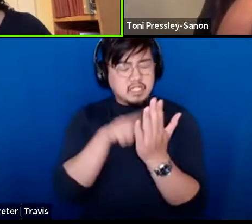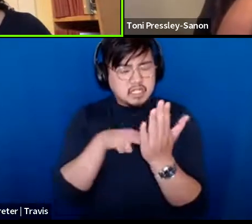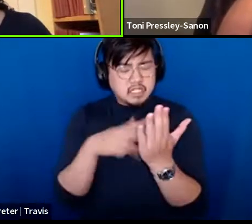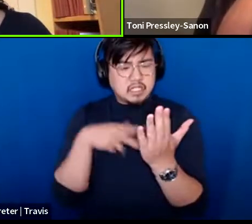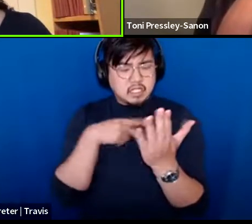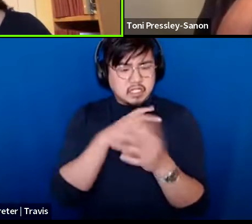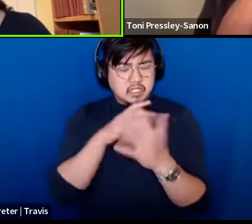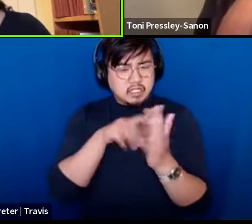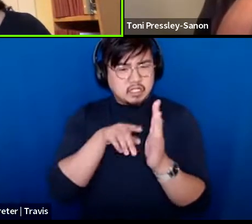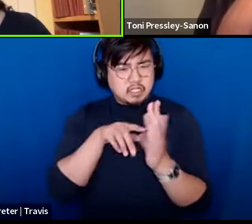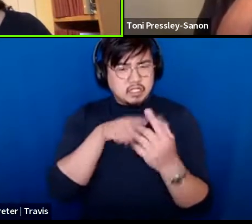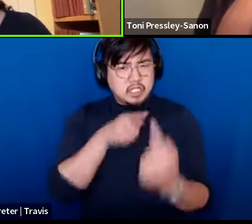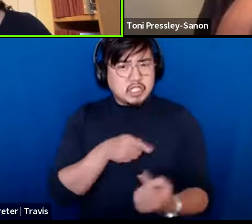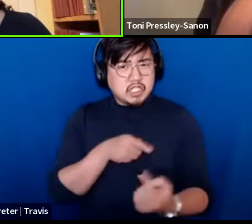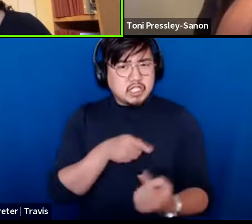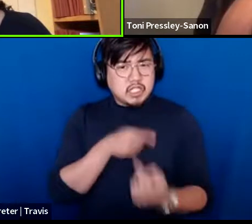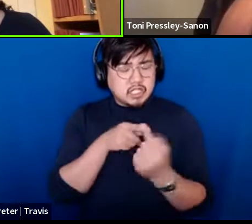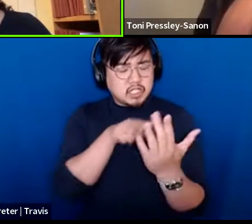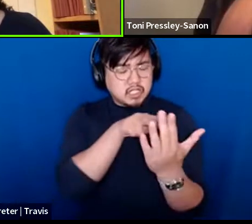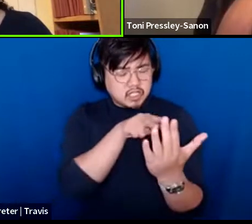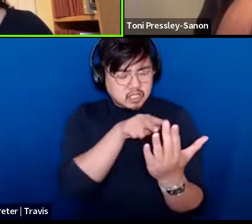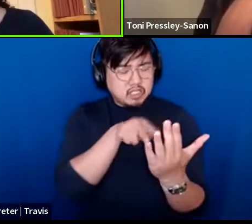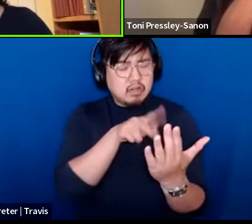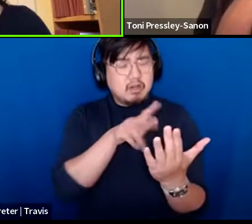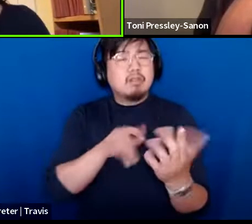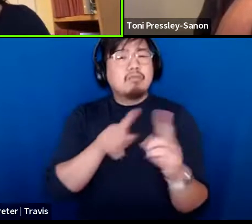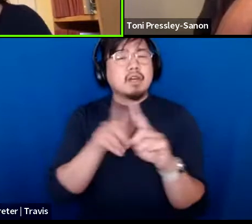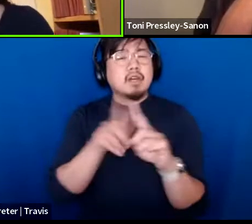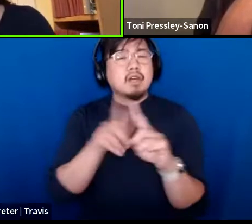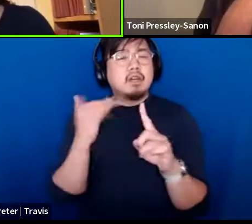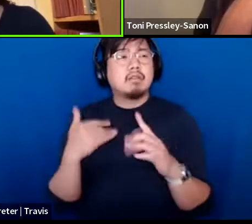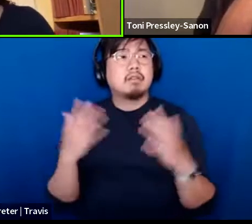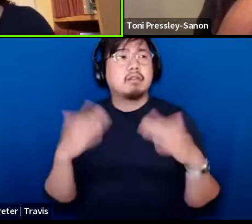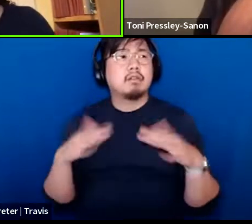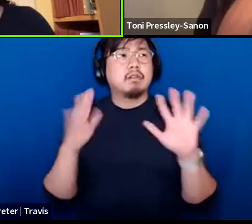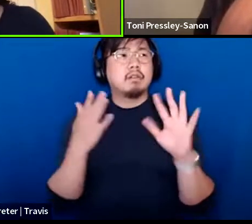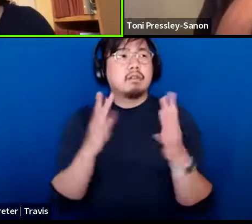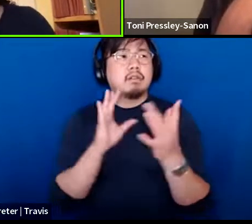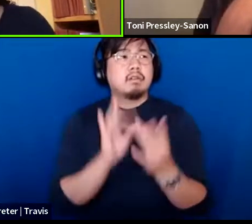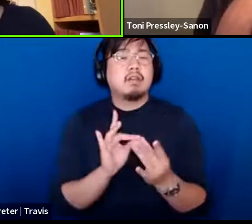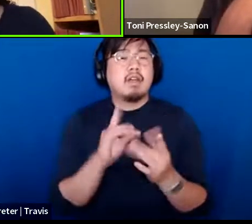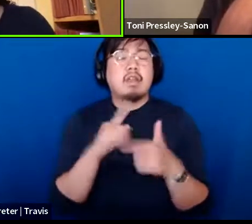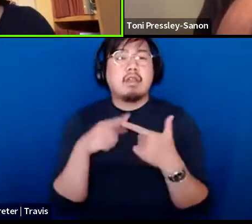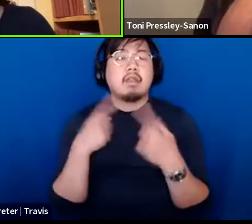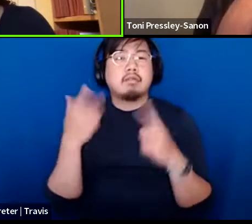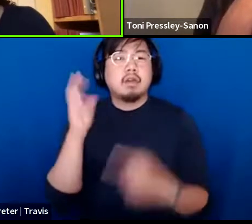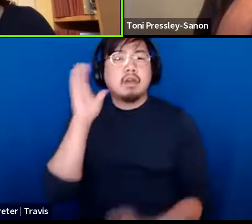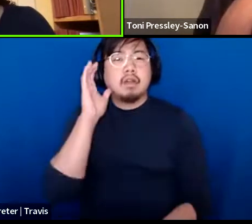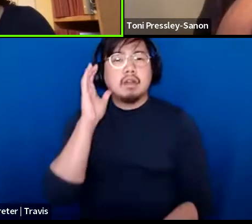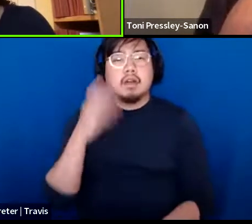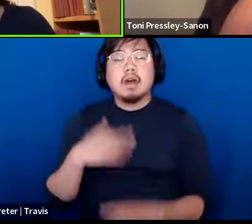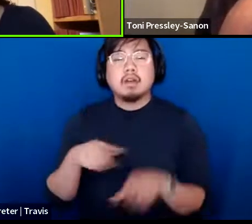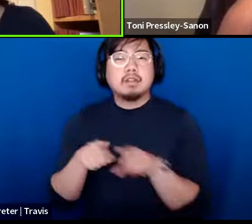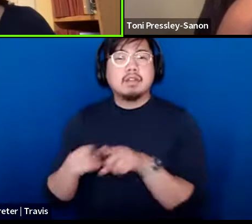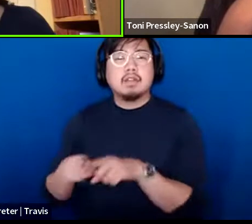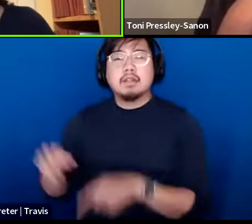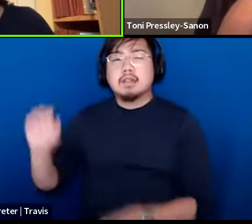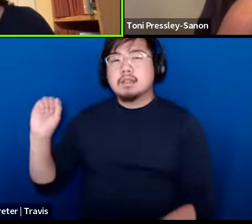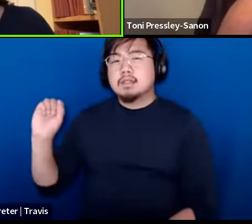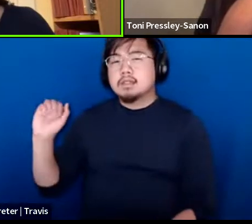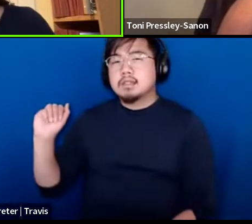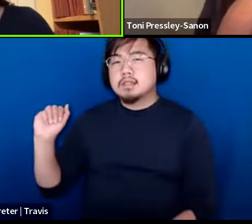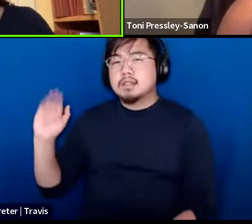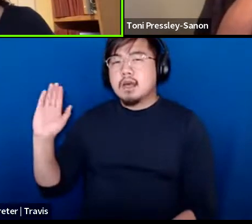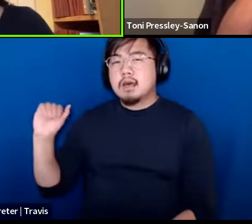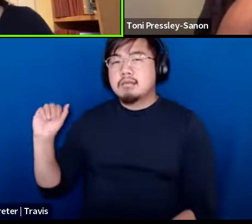able to do it, then I could start to hear that. Another important teacher for me is Sebane Selassie, who's a teacher in